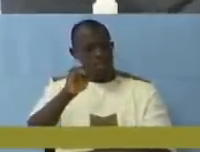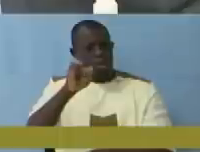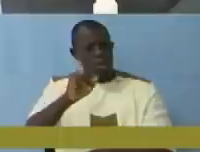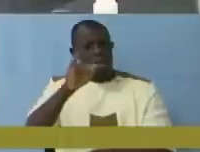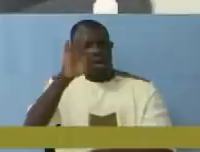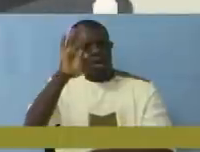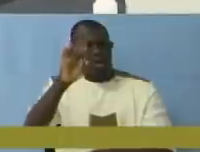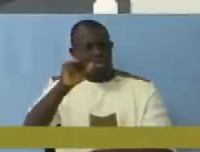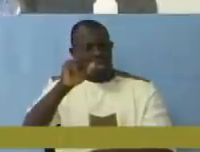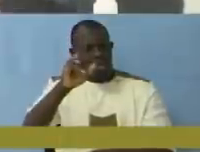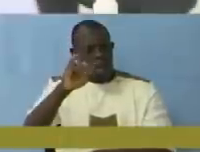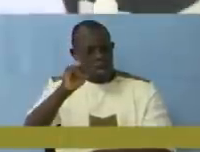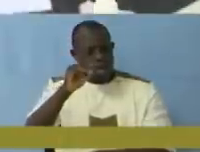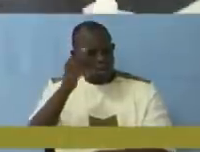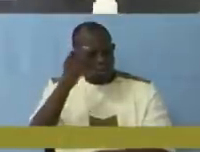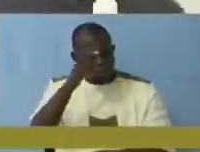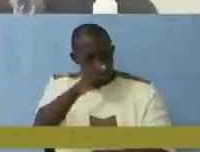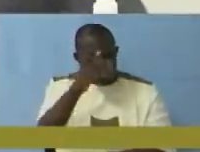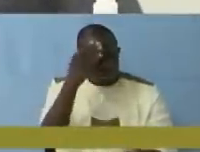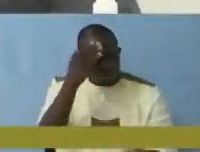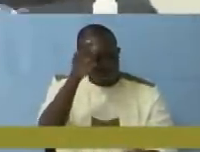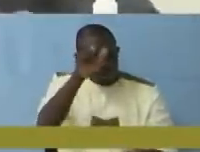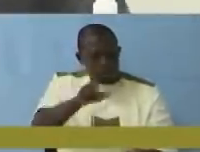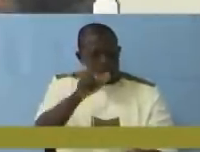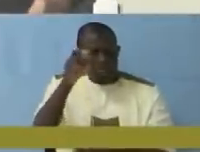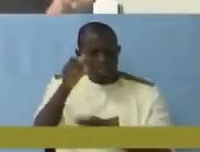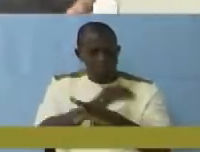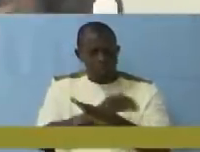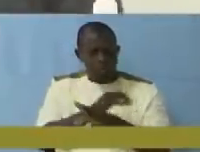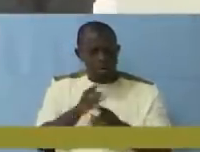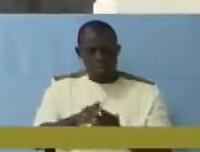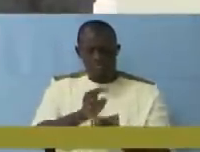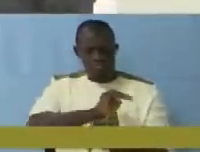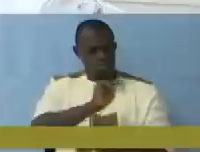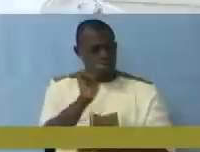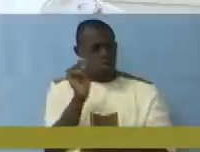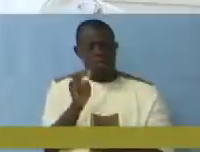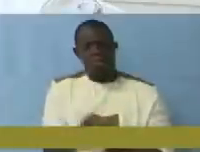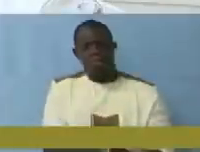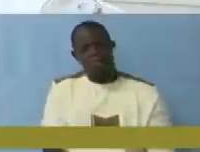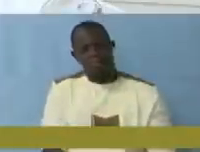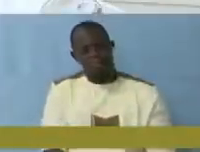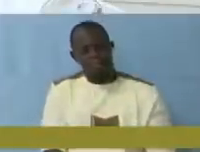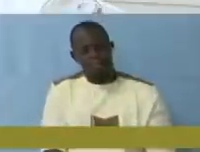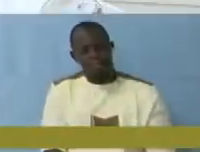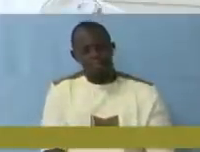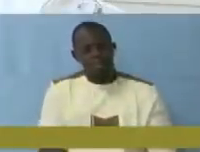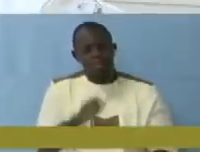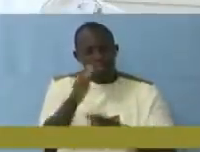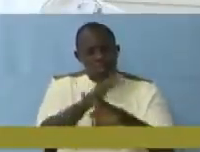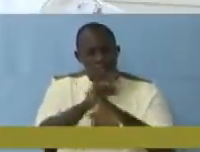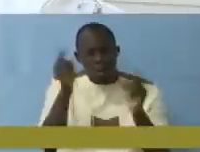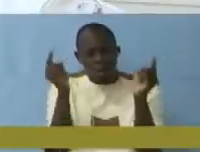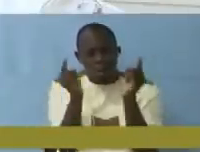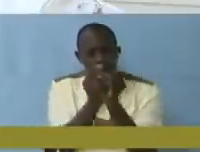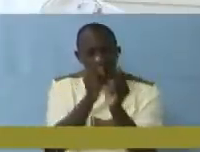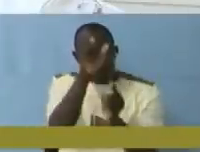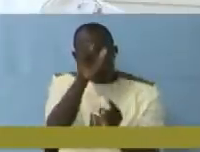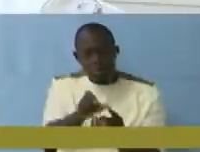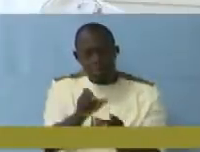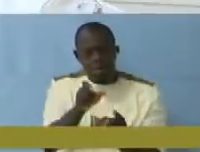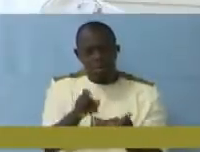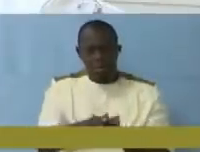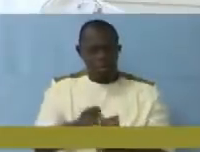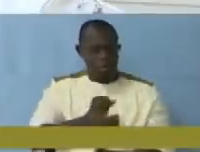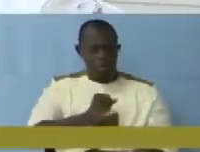Did you know Senify before? Yes, Senify alone commando bang. No. Honey. Have you ever met him?